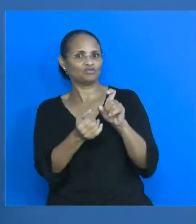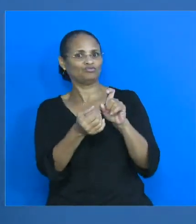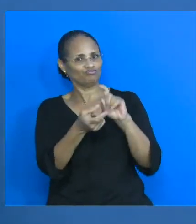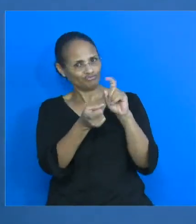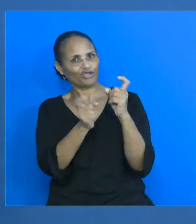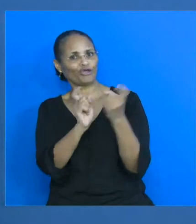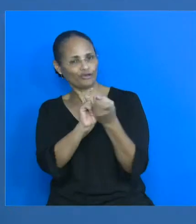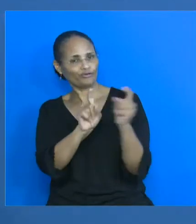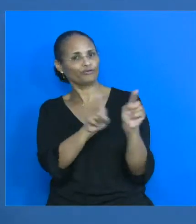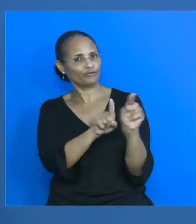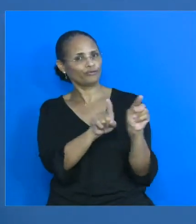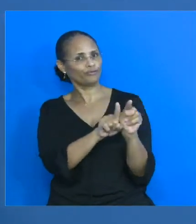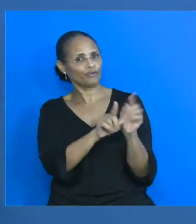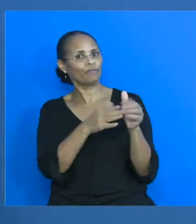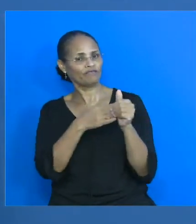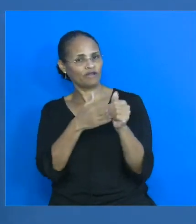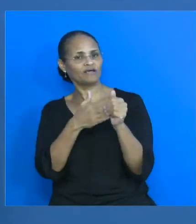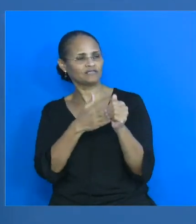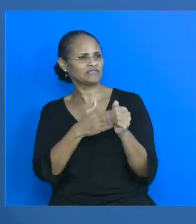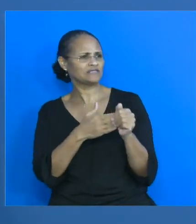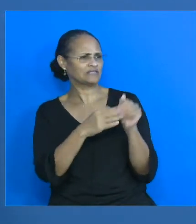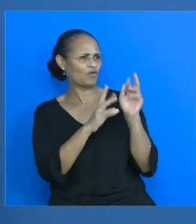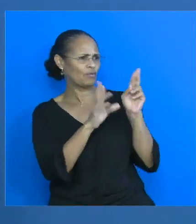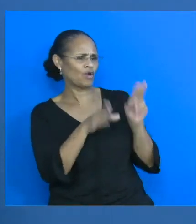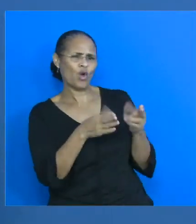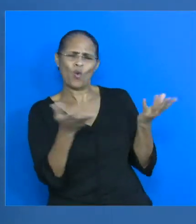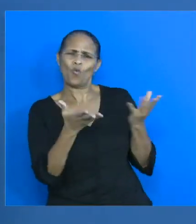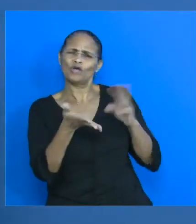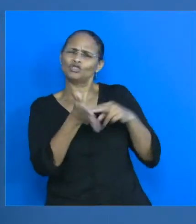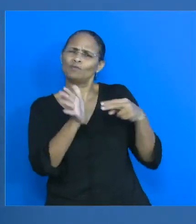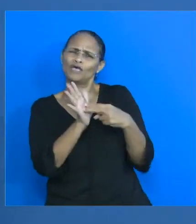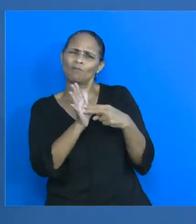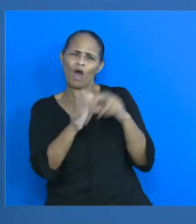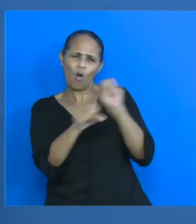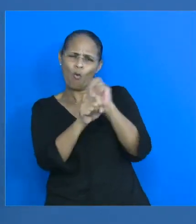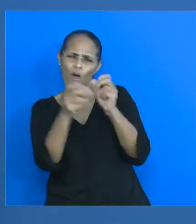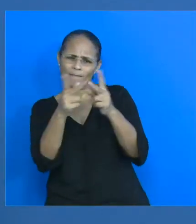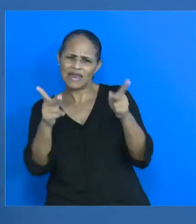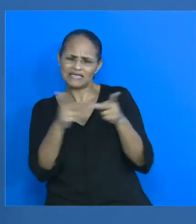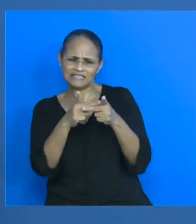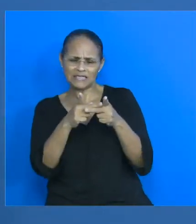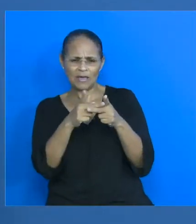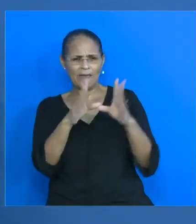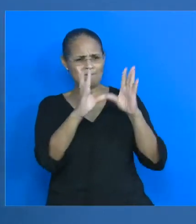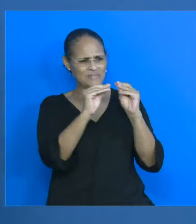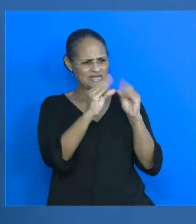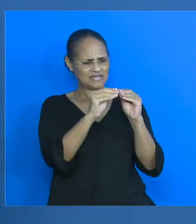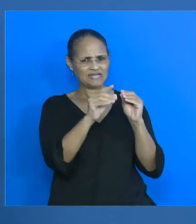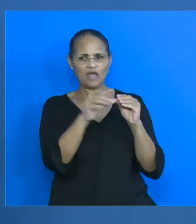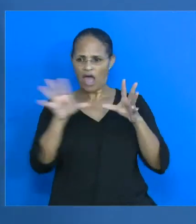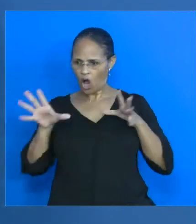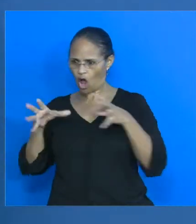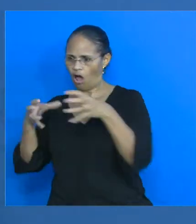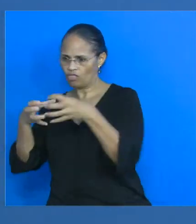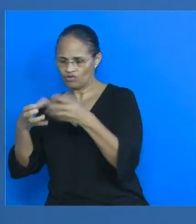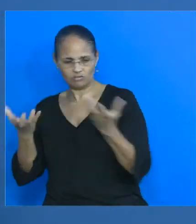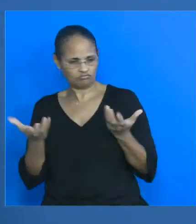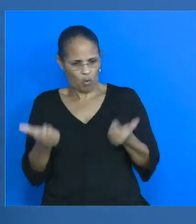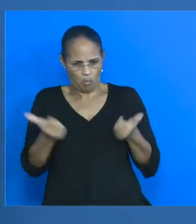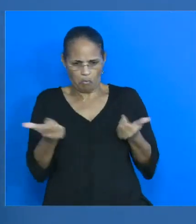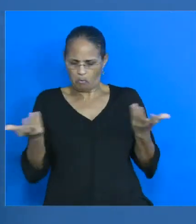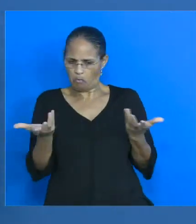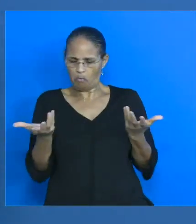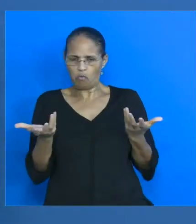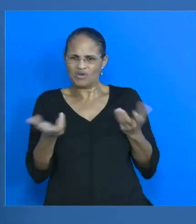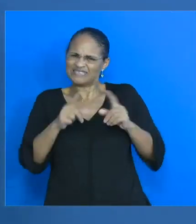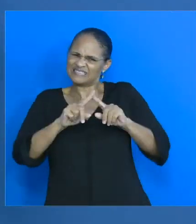Okay. What's the difference between a workplace meeting and a gathering? Because the rules allow for a gathering of,